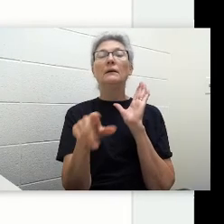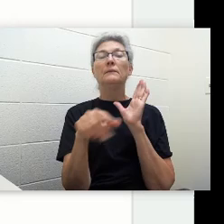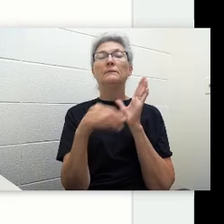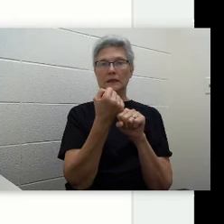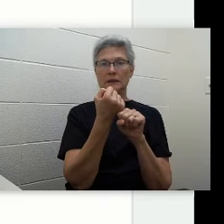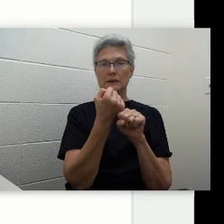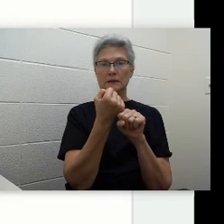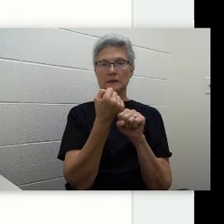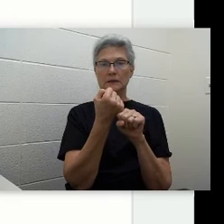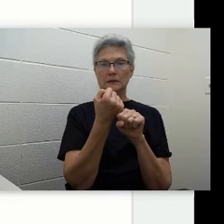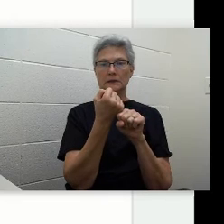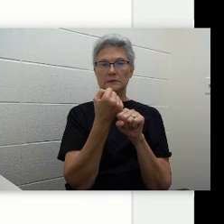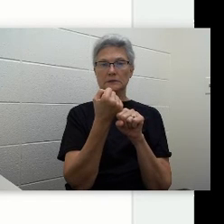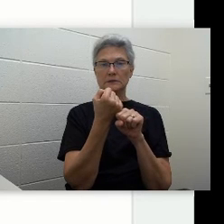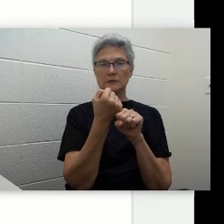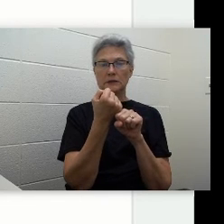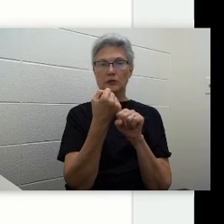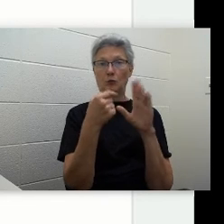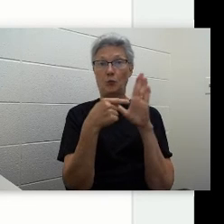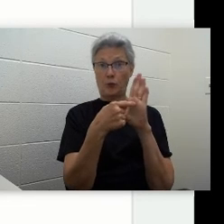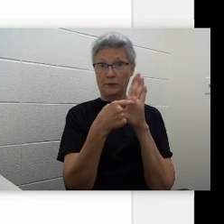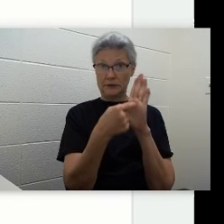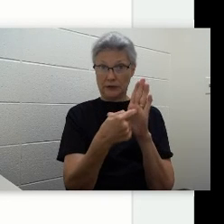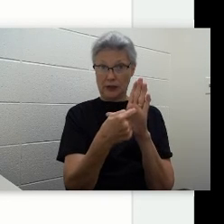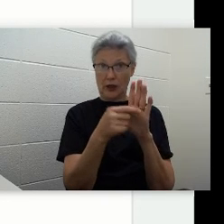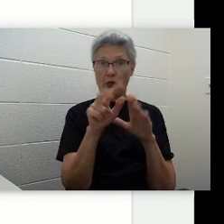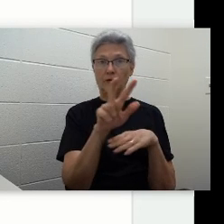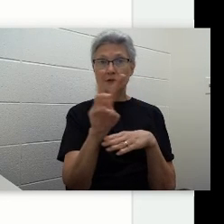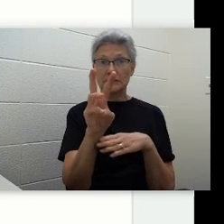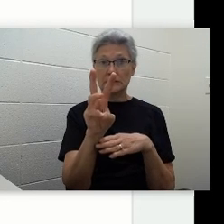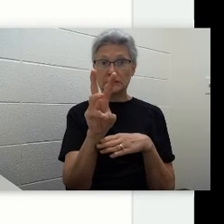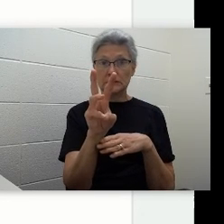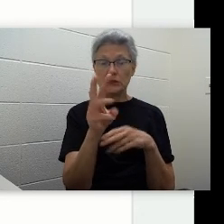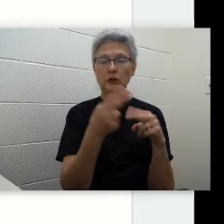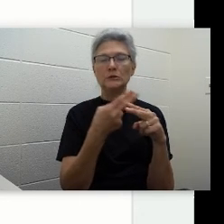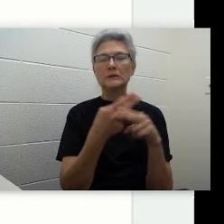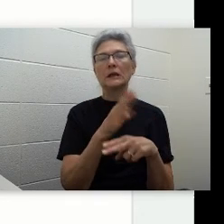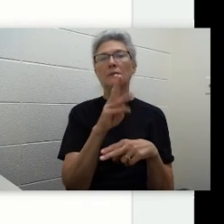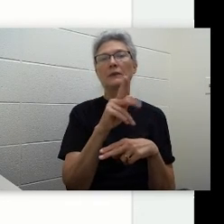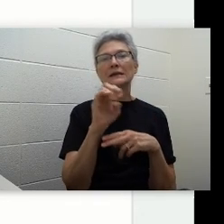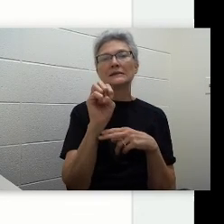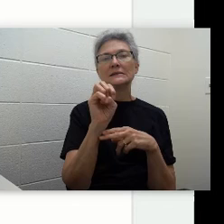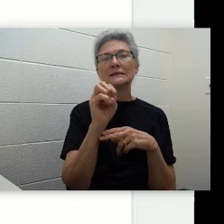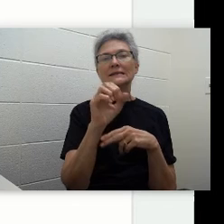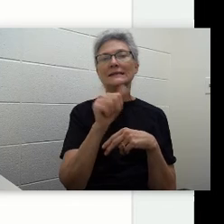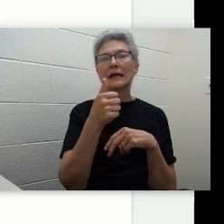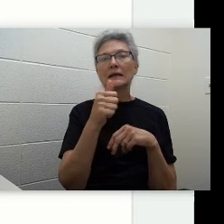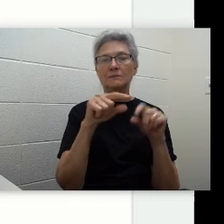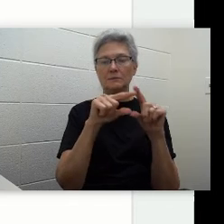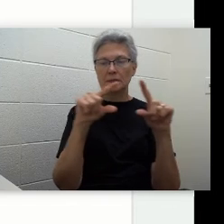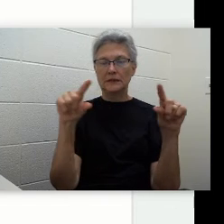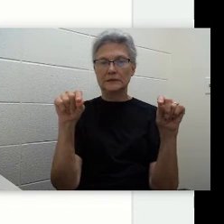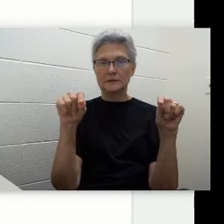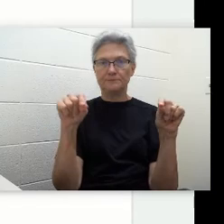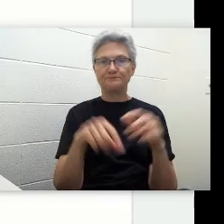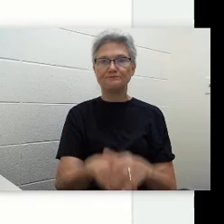making or representing 36 using base 10 blocks.